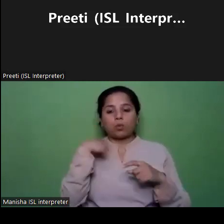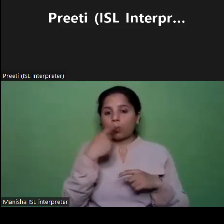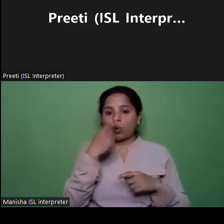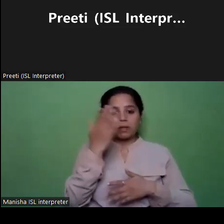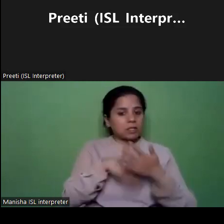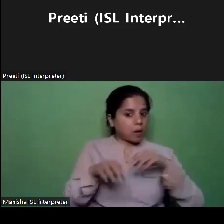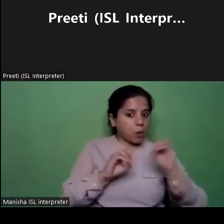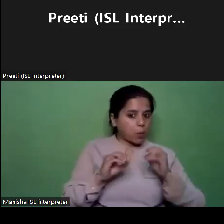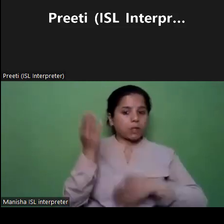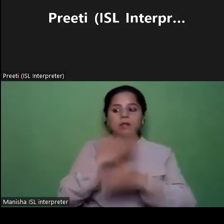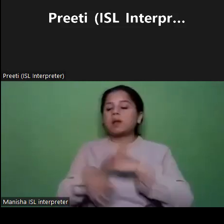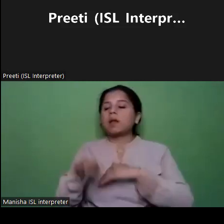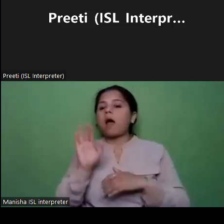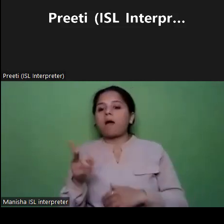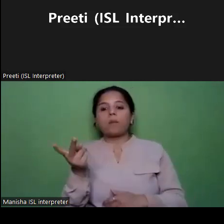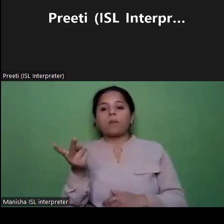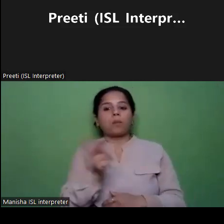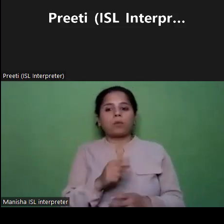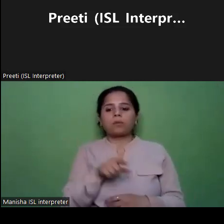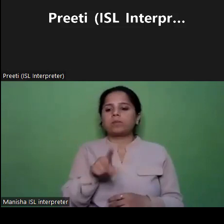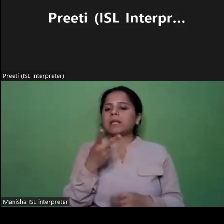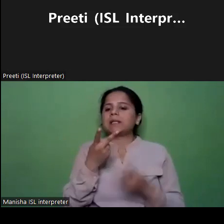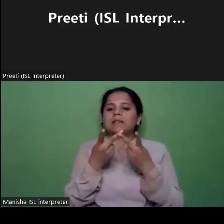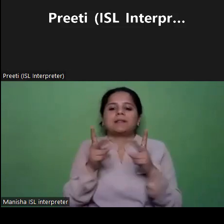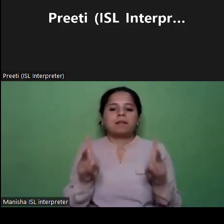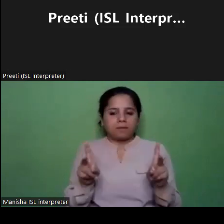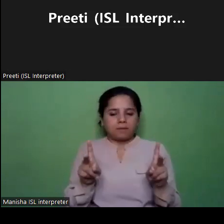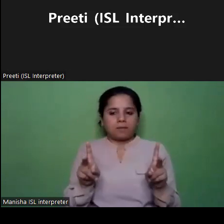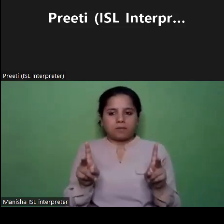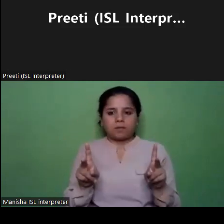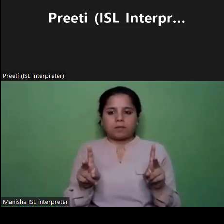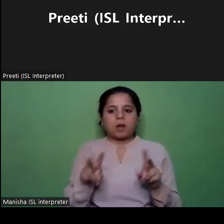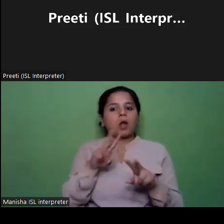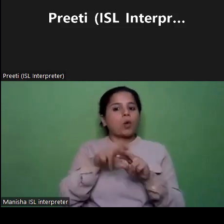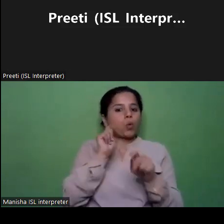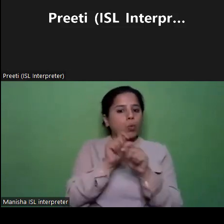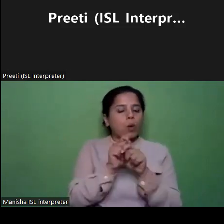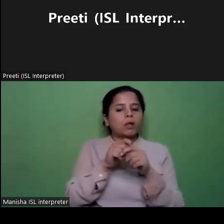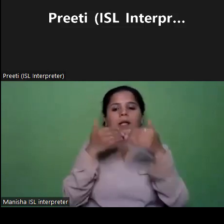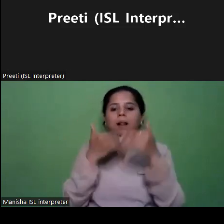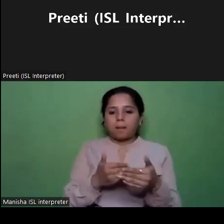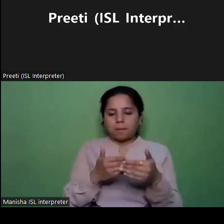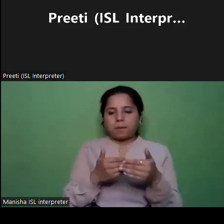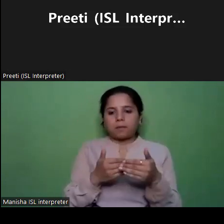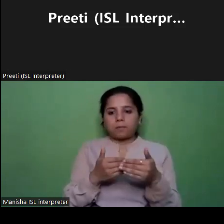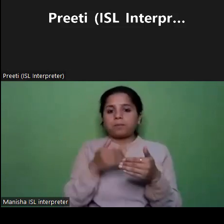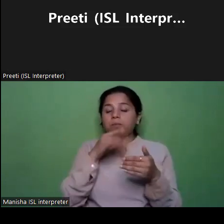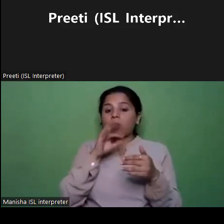one, there is a difference of functional limitation, but